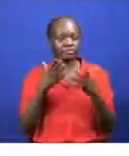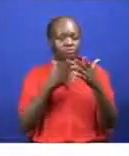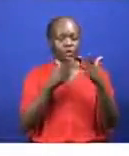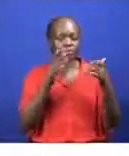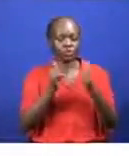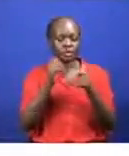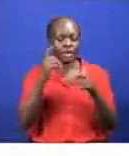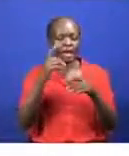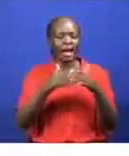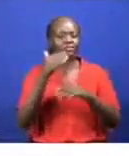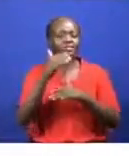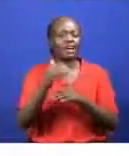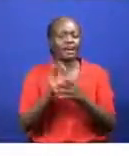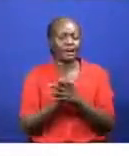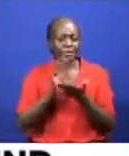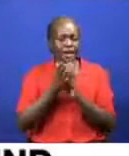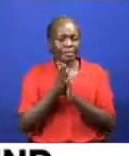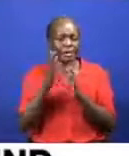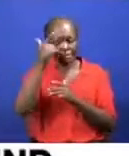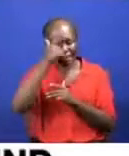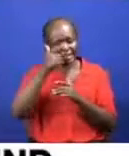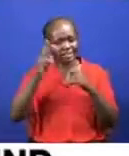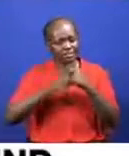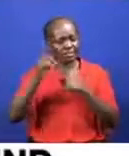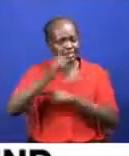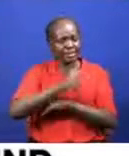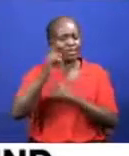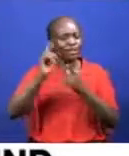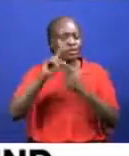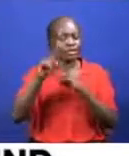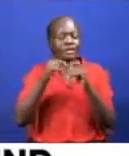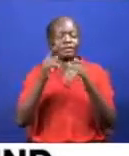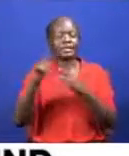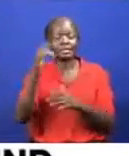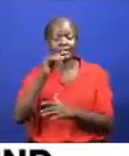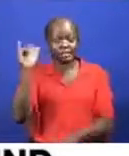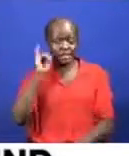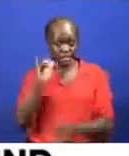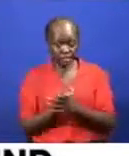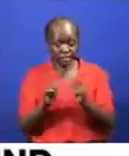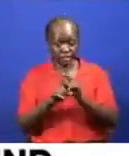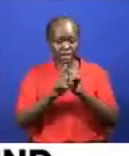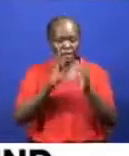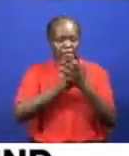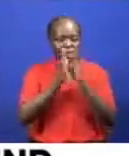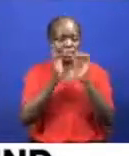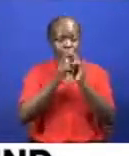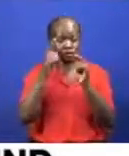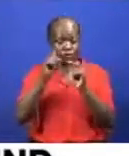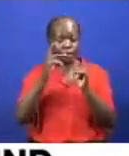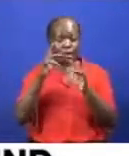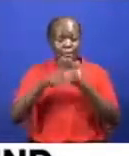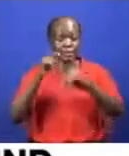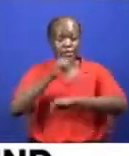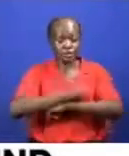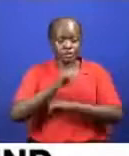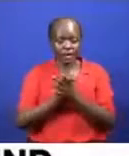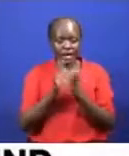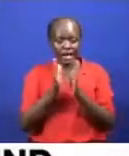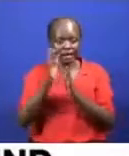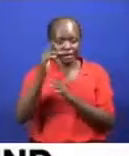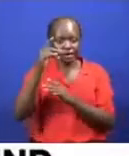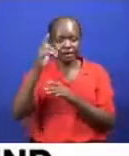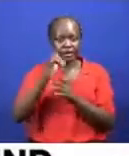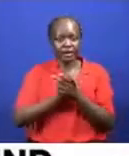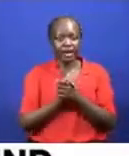after becoming blind 7 days to the exams, which started on Monday. Greave became the bane of Kisole Primary School and Village when